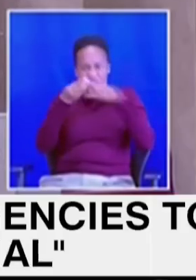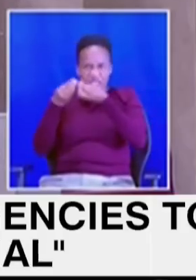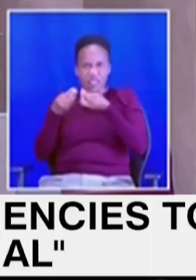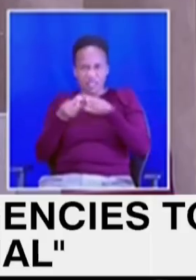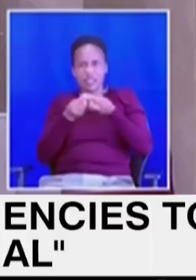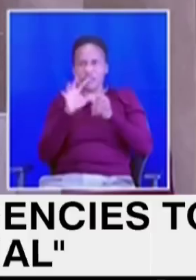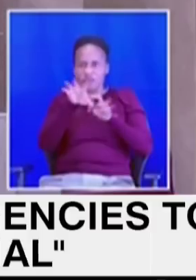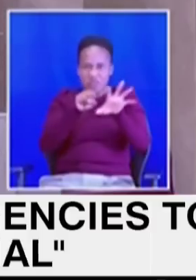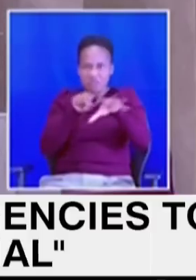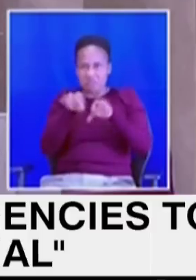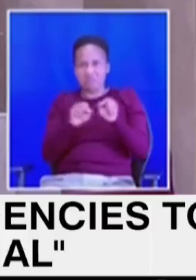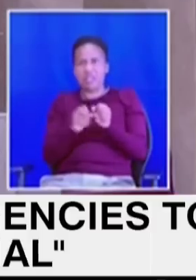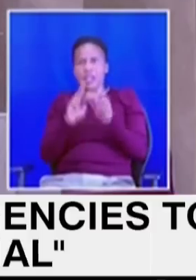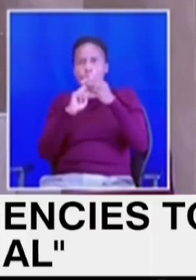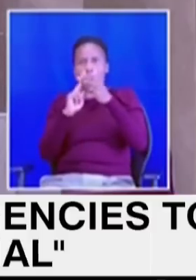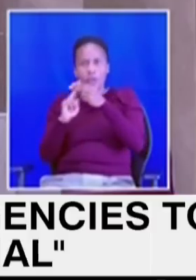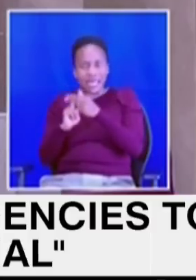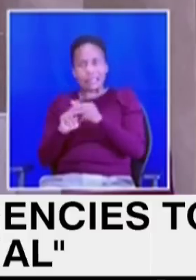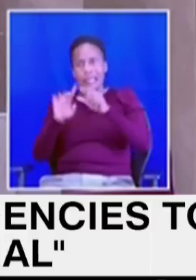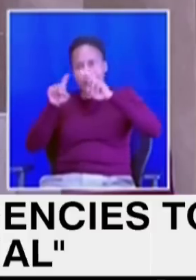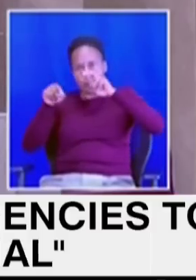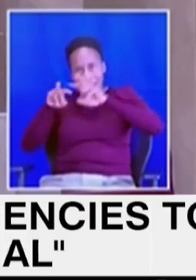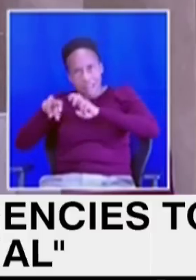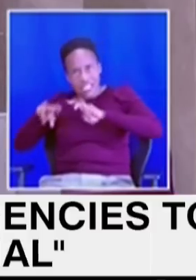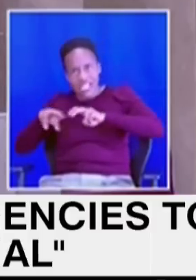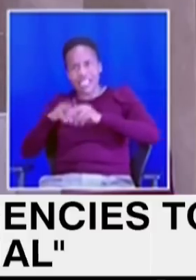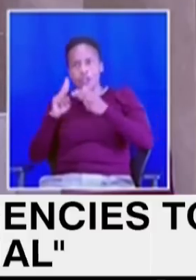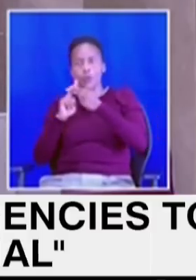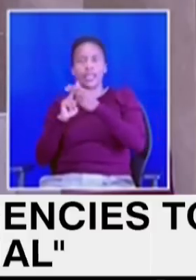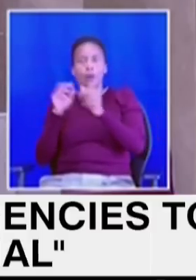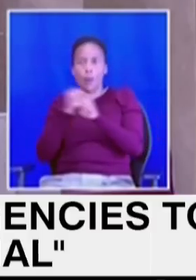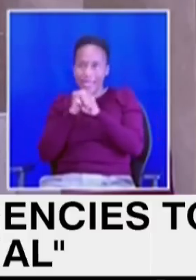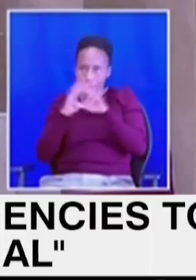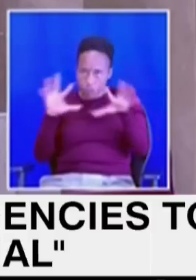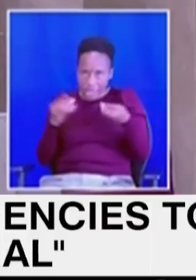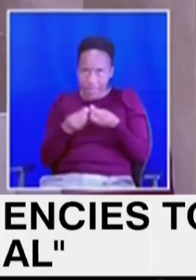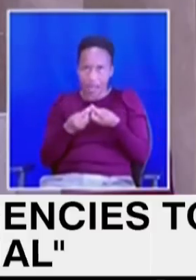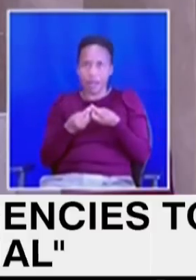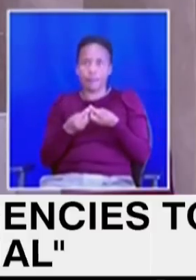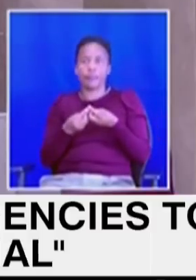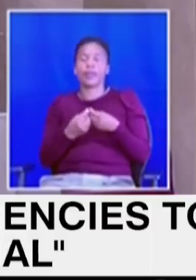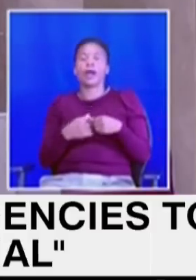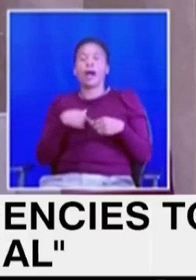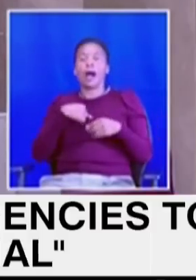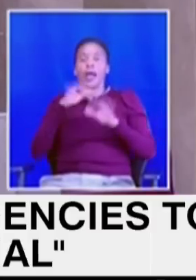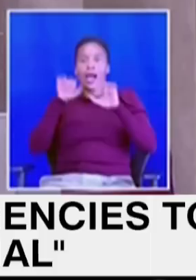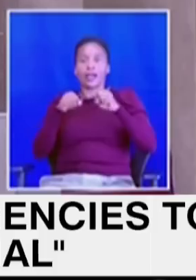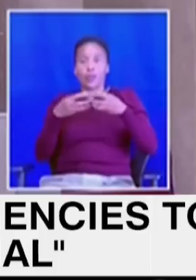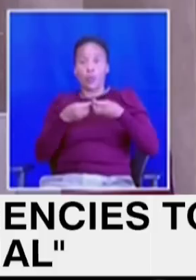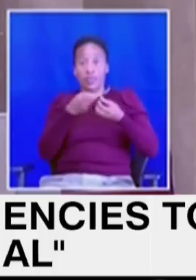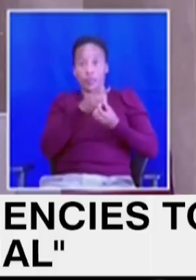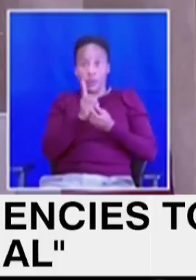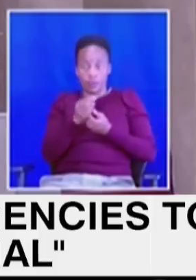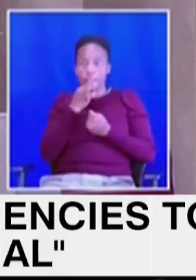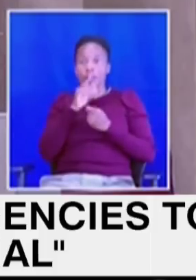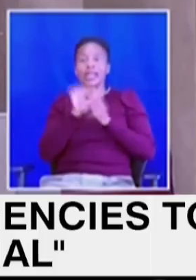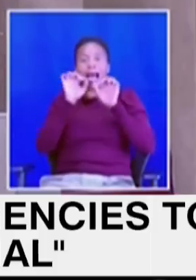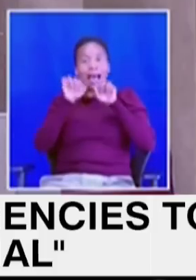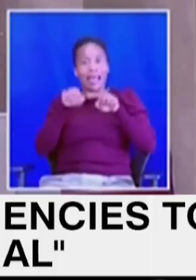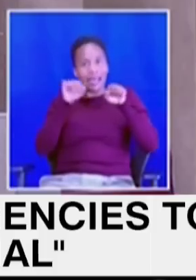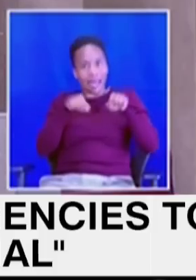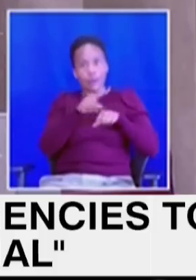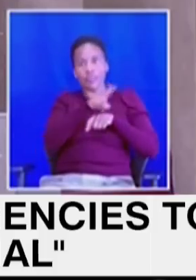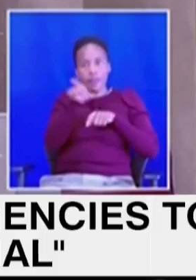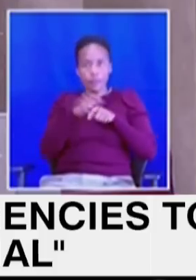Special Investigating Unit, they are working together. And I agree with you that let's allow them to do their